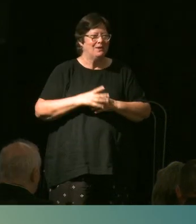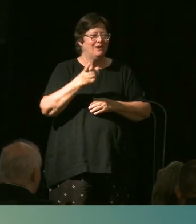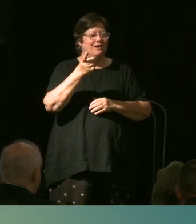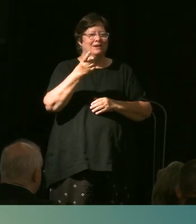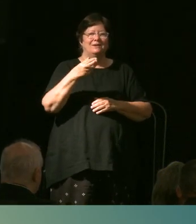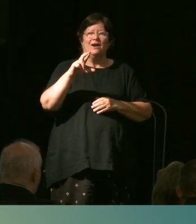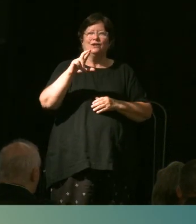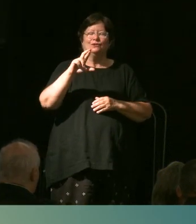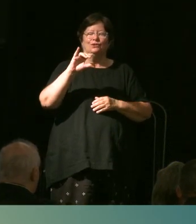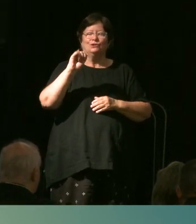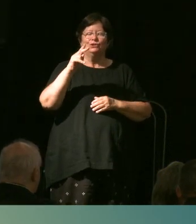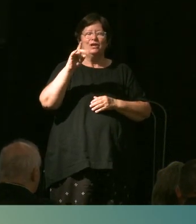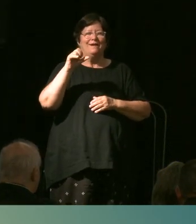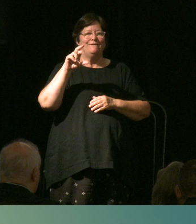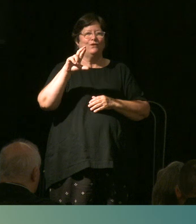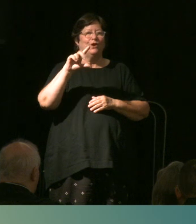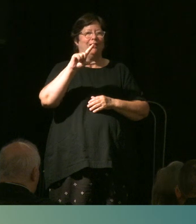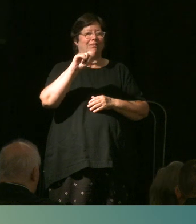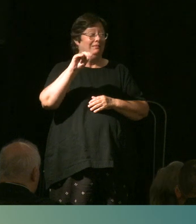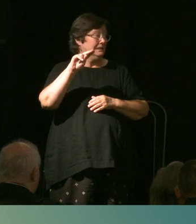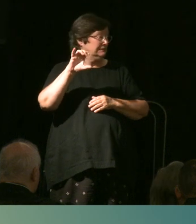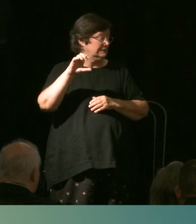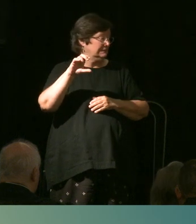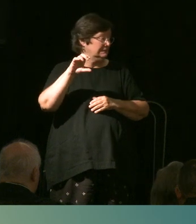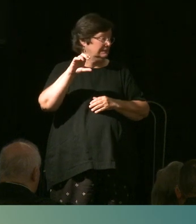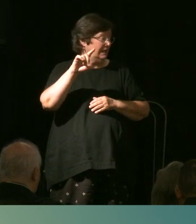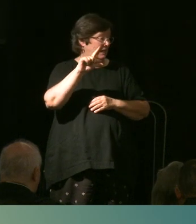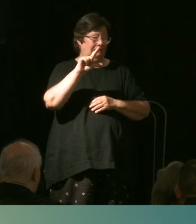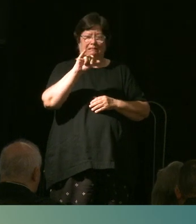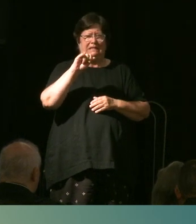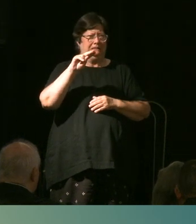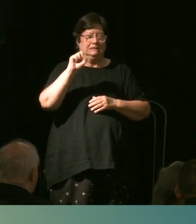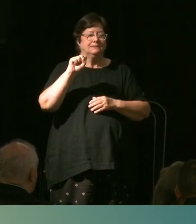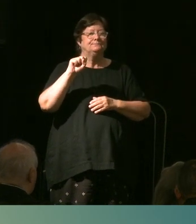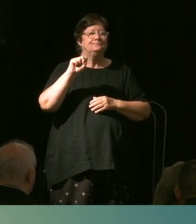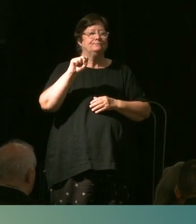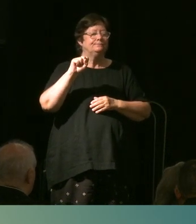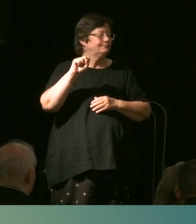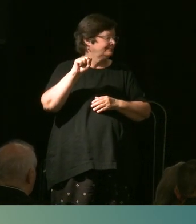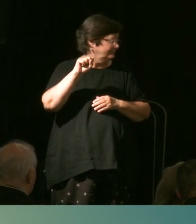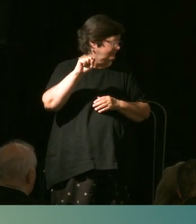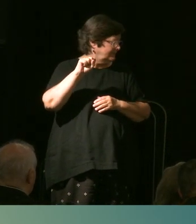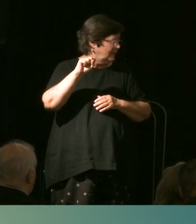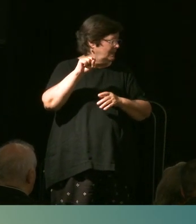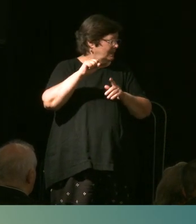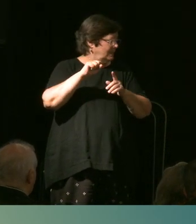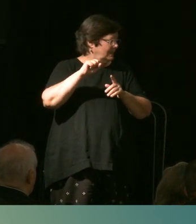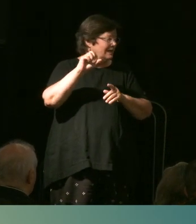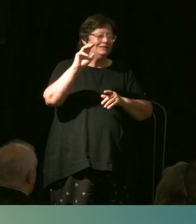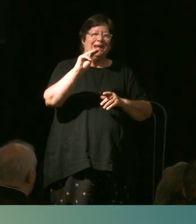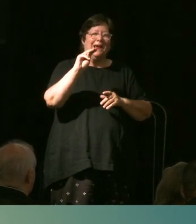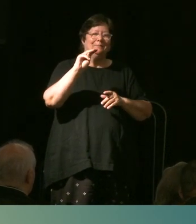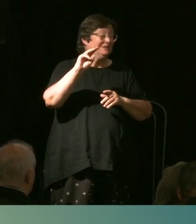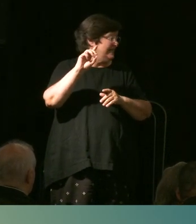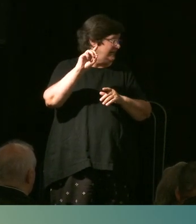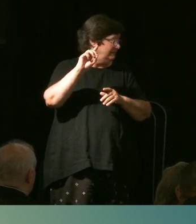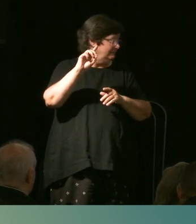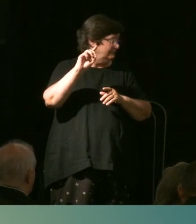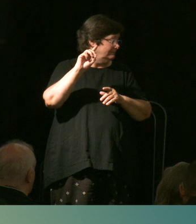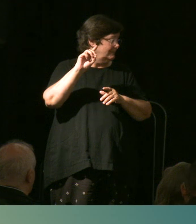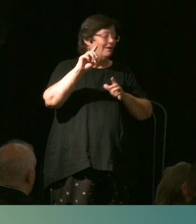Jennifer Lentz. Dr. Jennifer Lentz is an ENT from New Orleans. She is a professor of